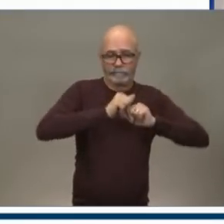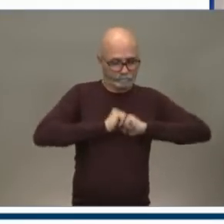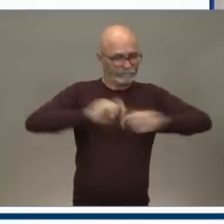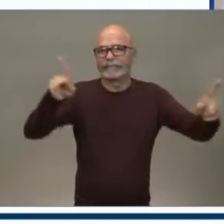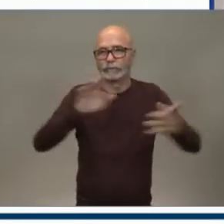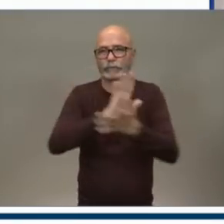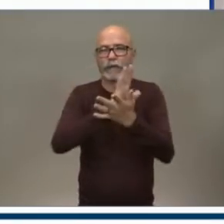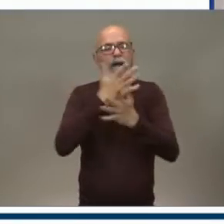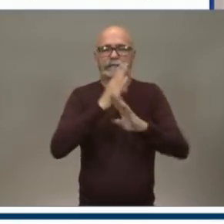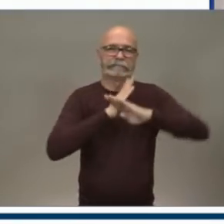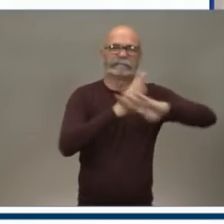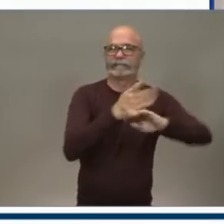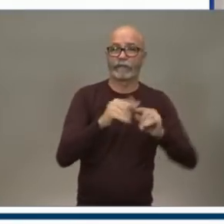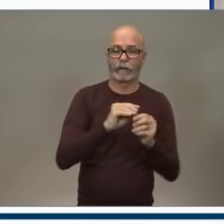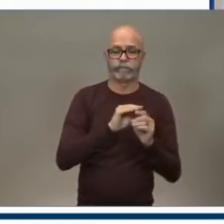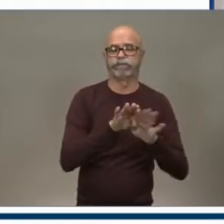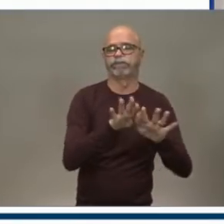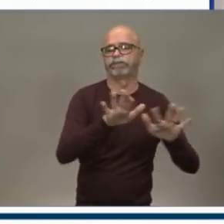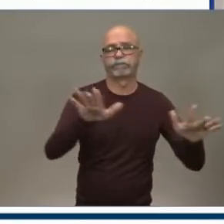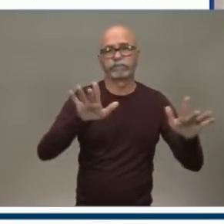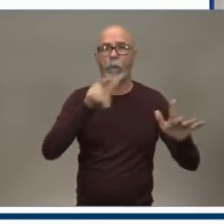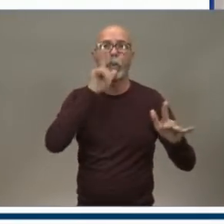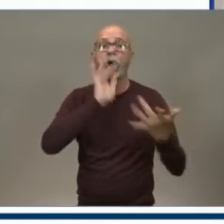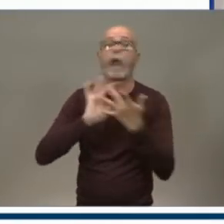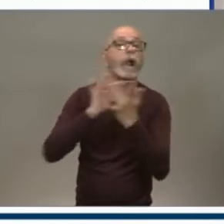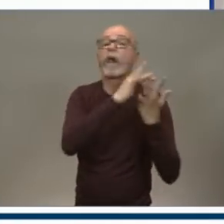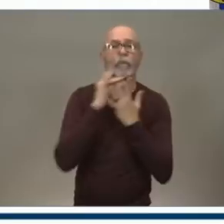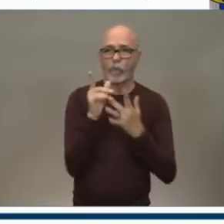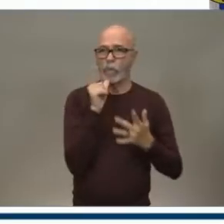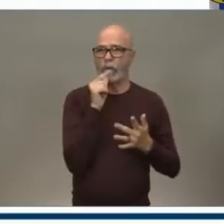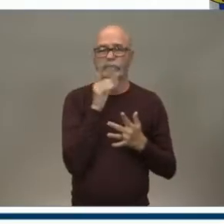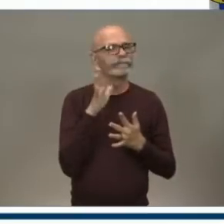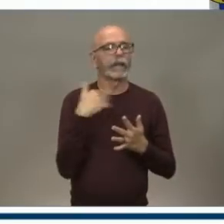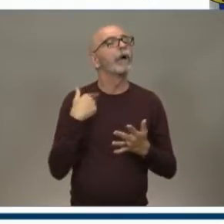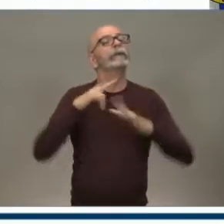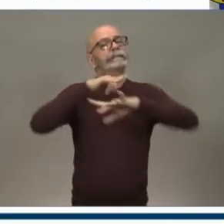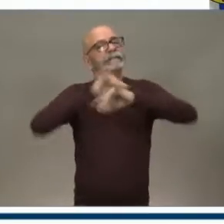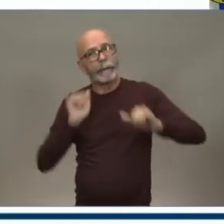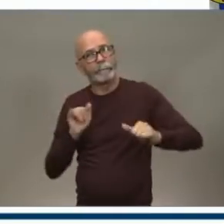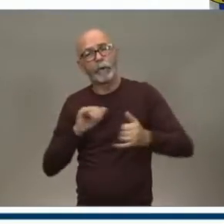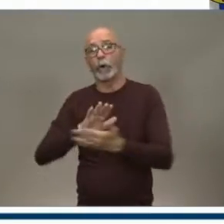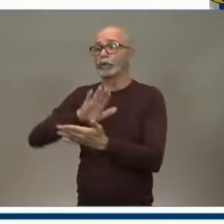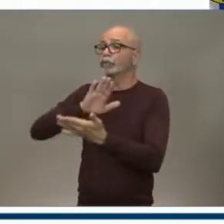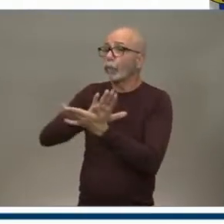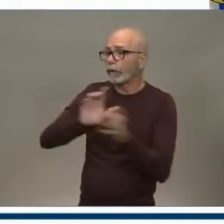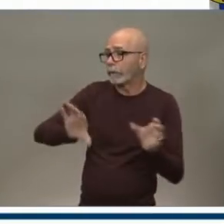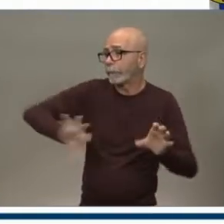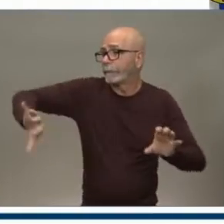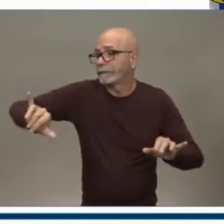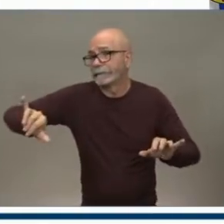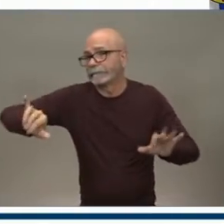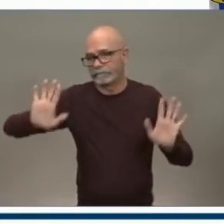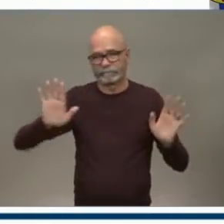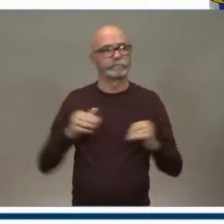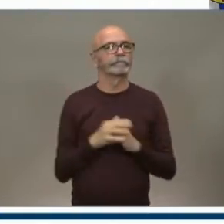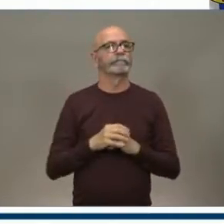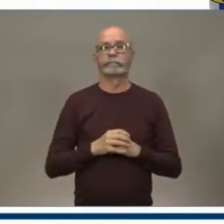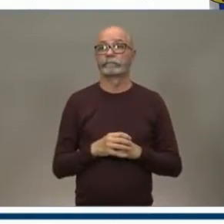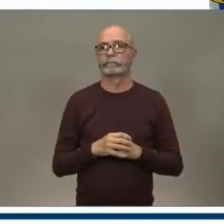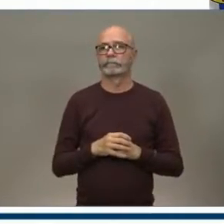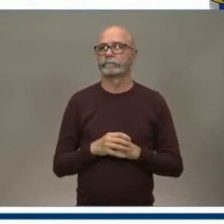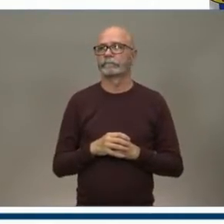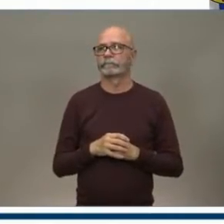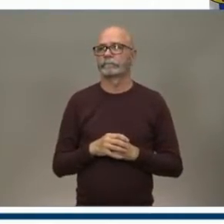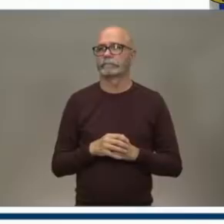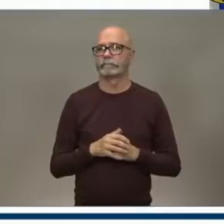try to keep the education model moving along. Next question will go to Mike Gorman with CBC. I don't want to overstate